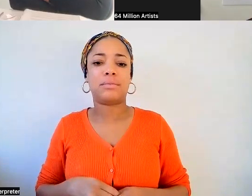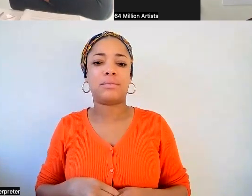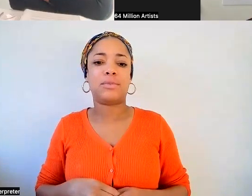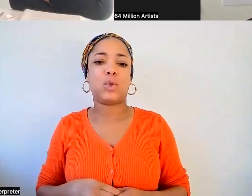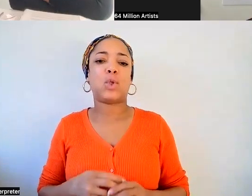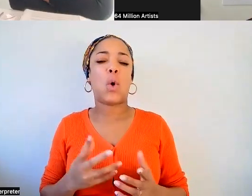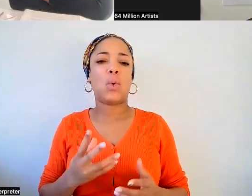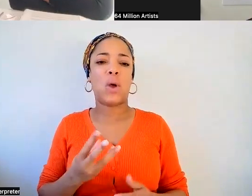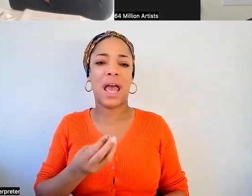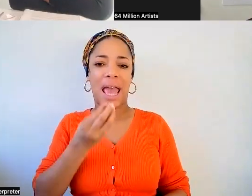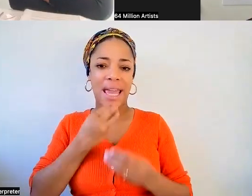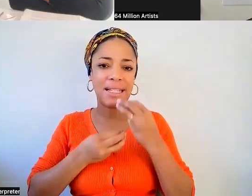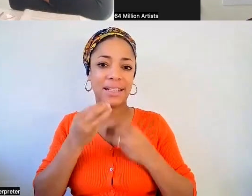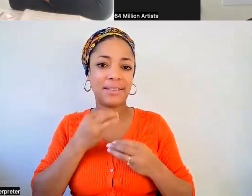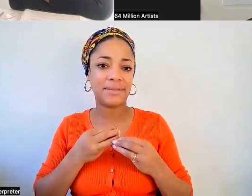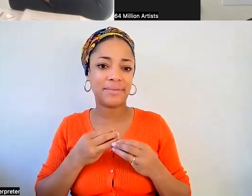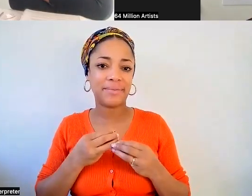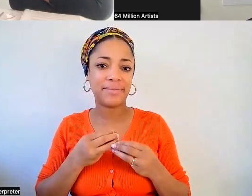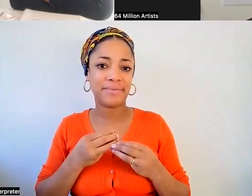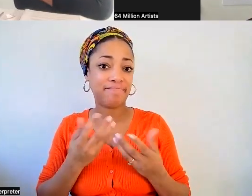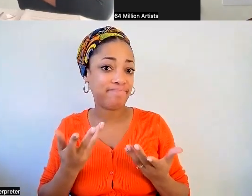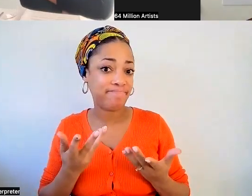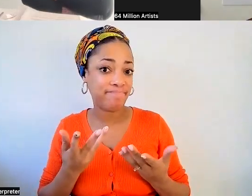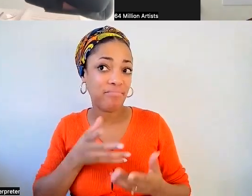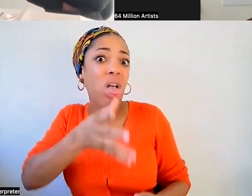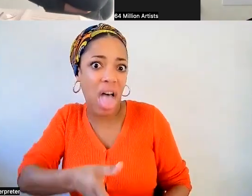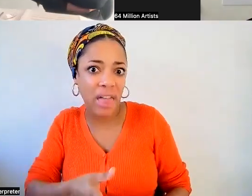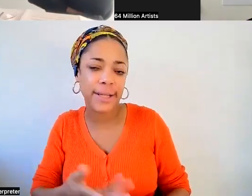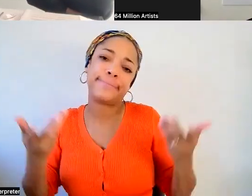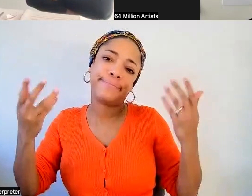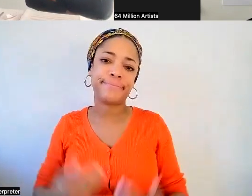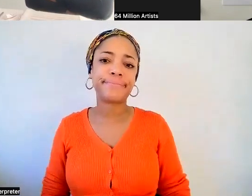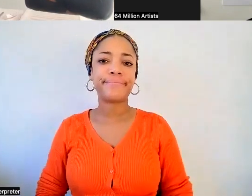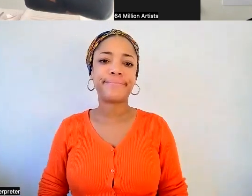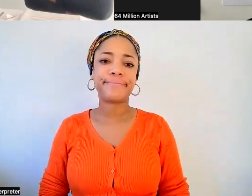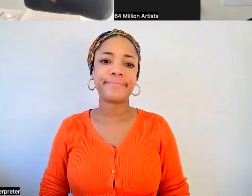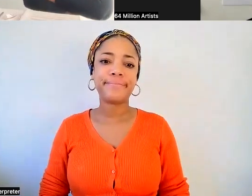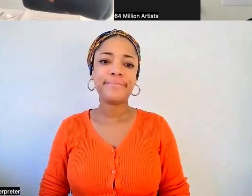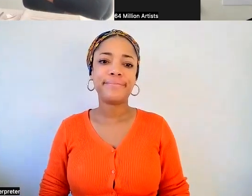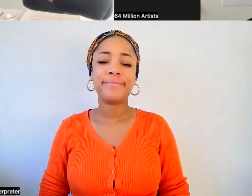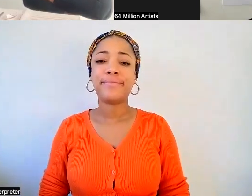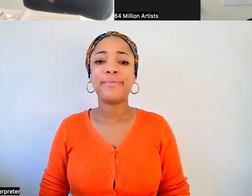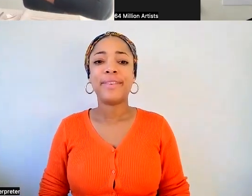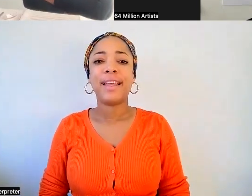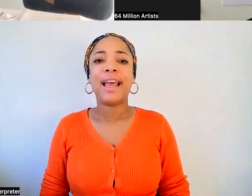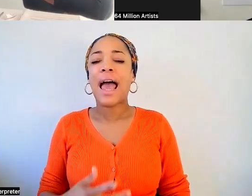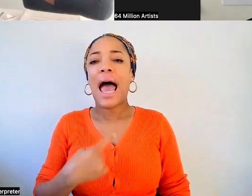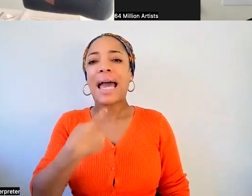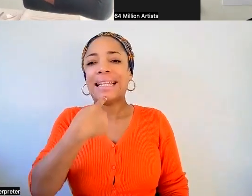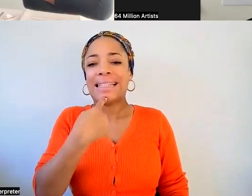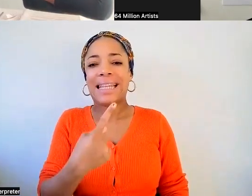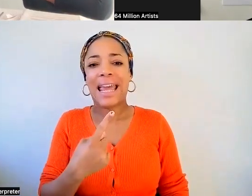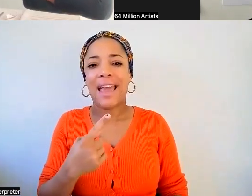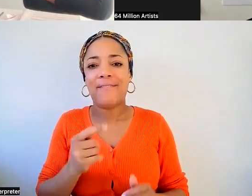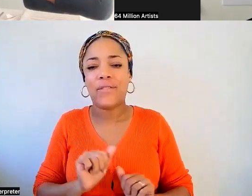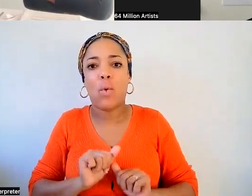mutton. And I was sick. I mean, I didn't say it as a three-year-old, but as it were now, I'd say, well, didn't